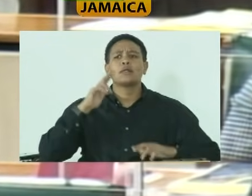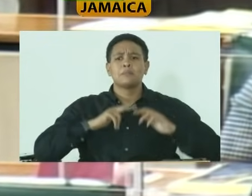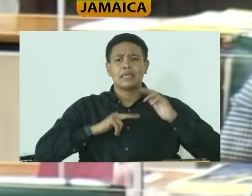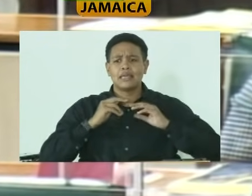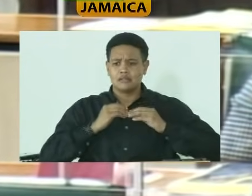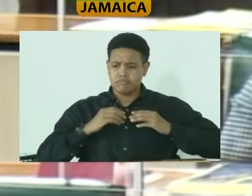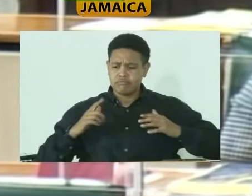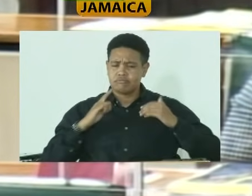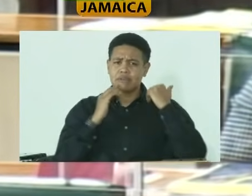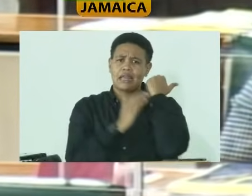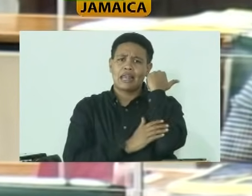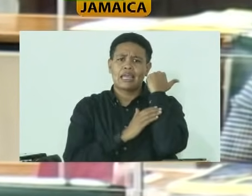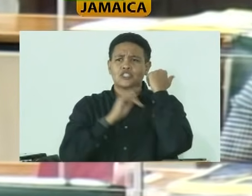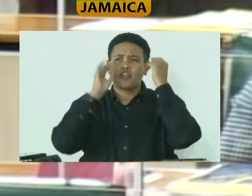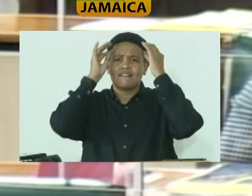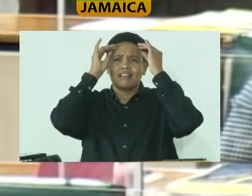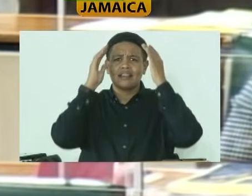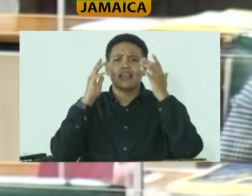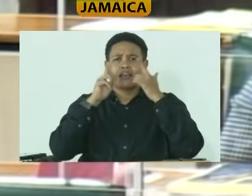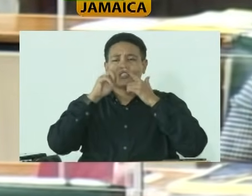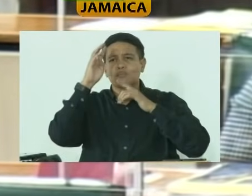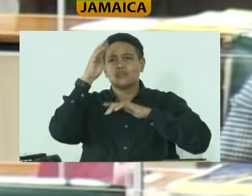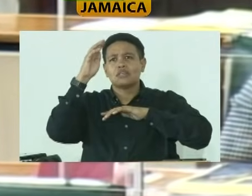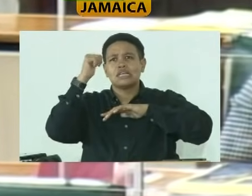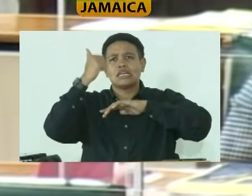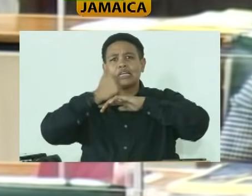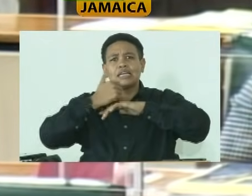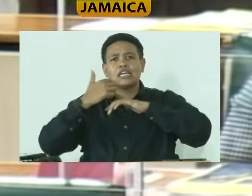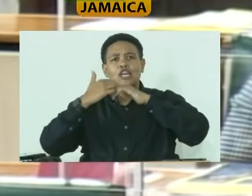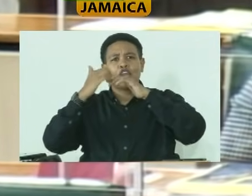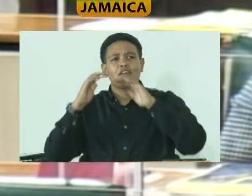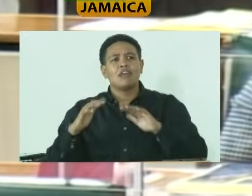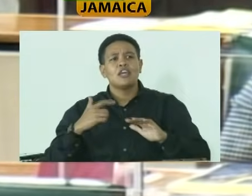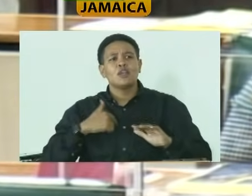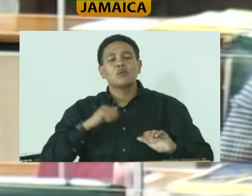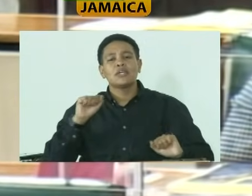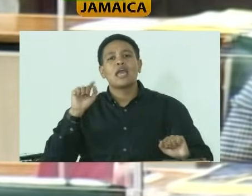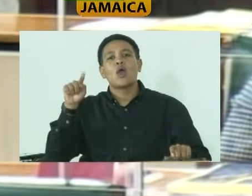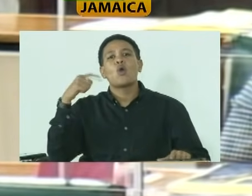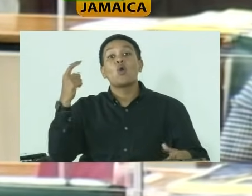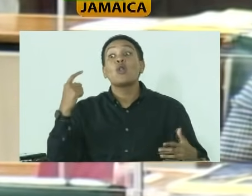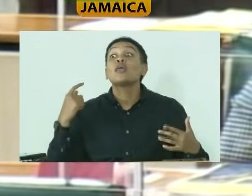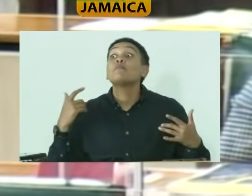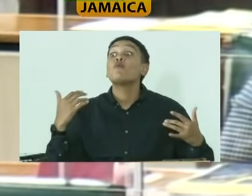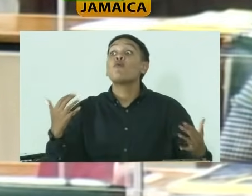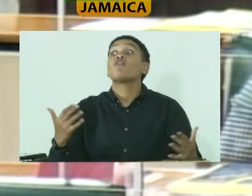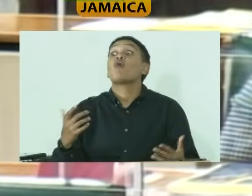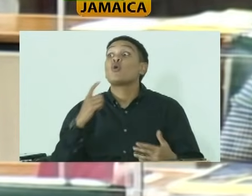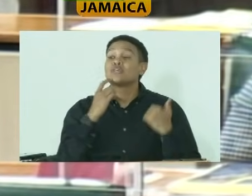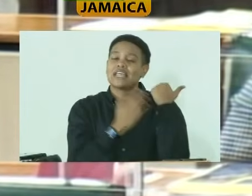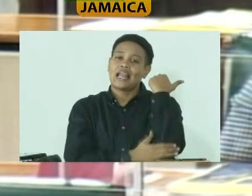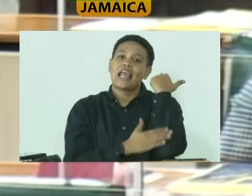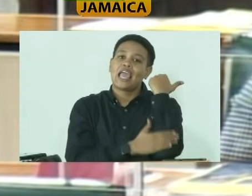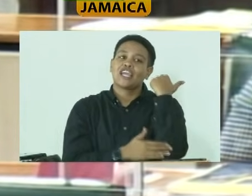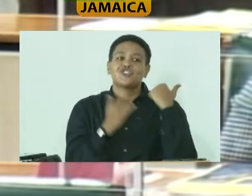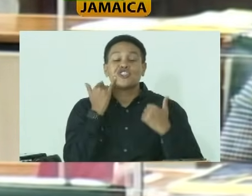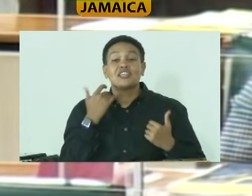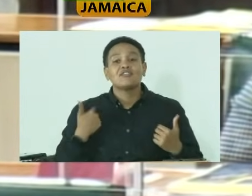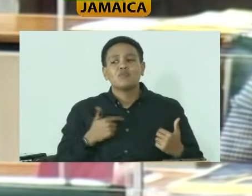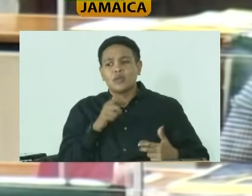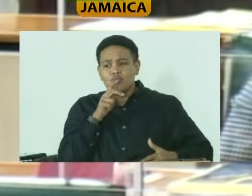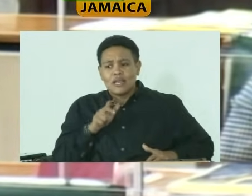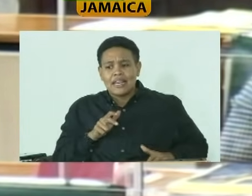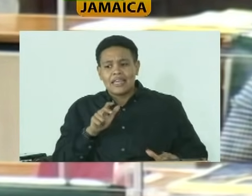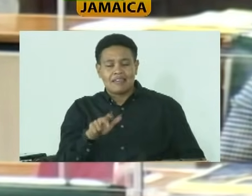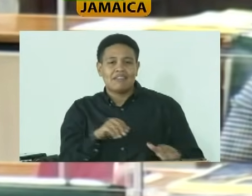a nation of thinkers and innovators. We can only move forward as a nation if we invest in